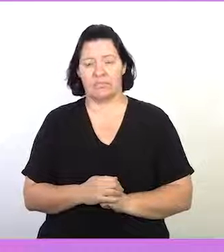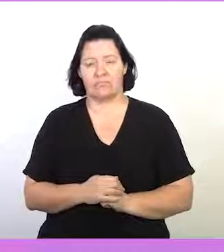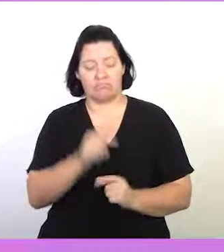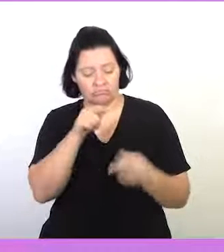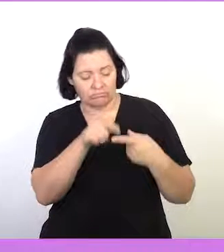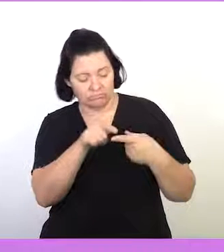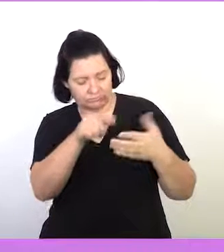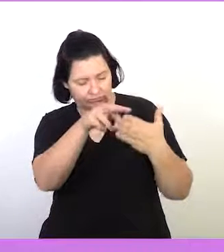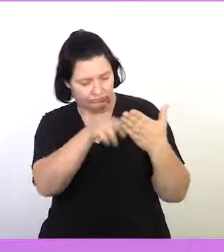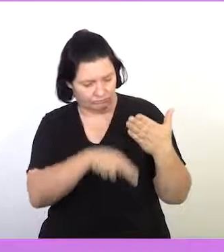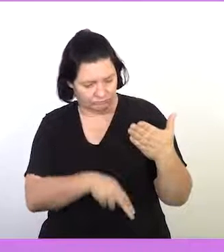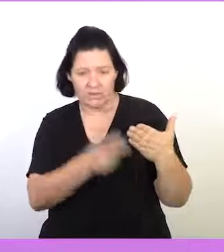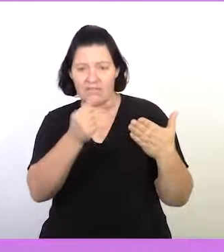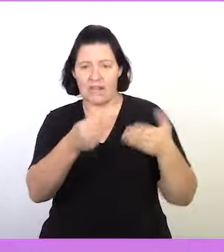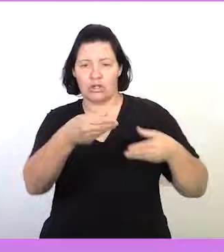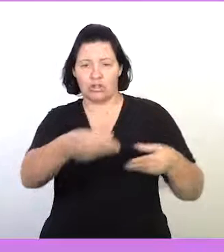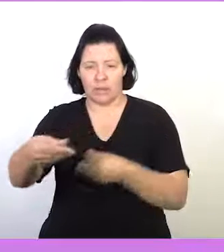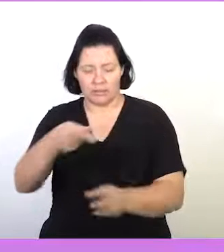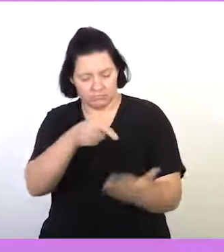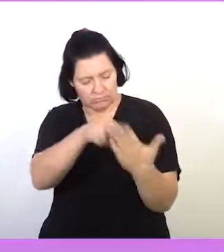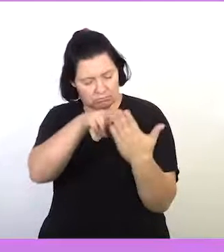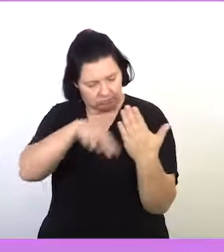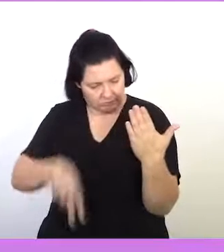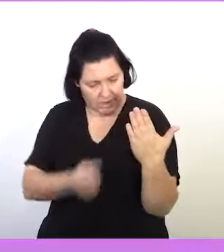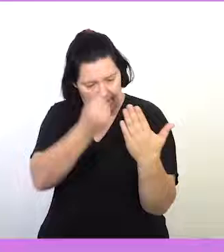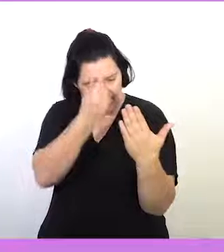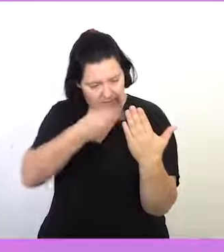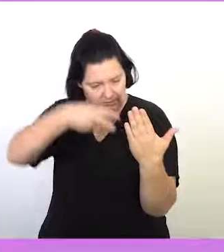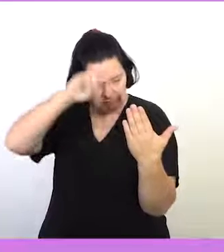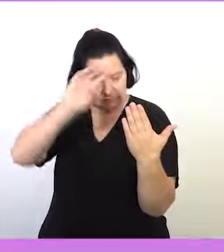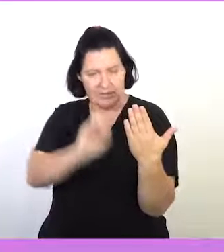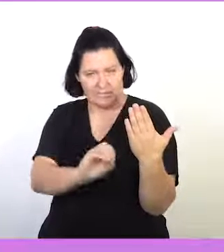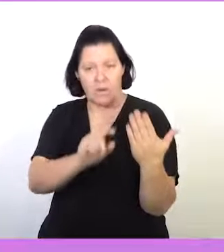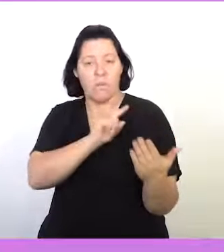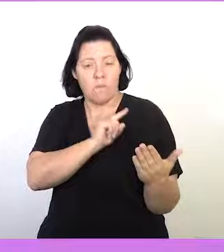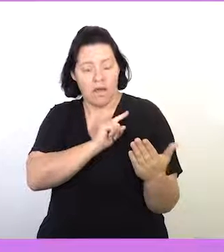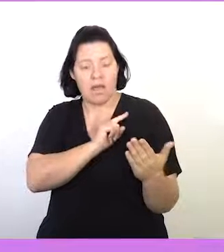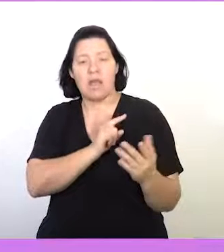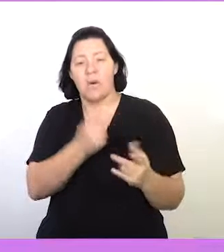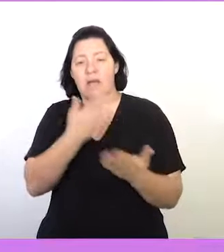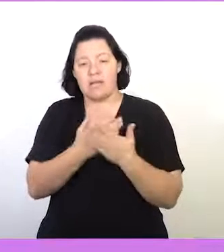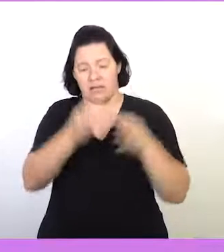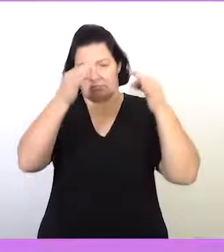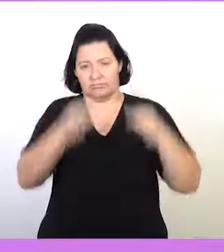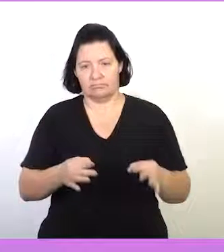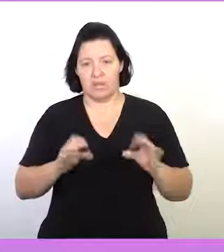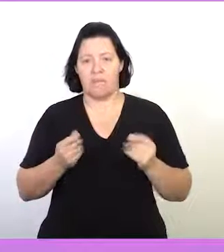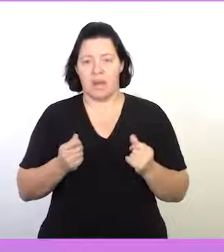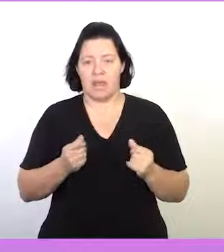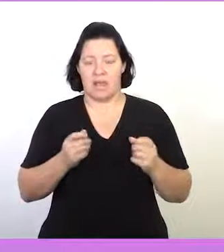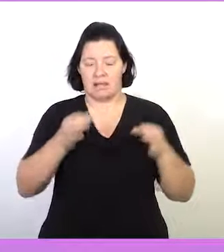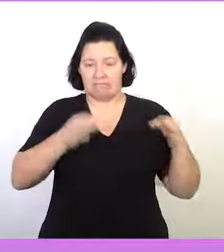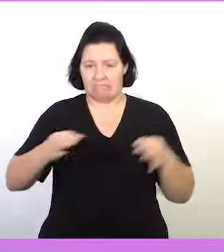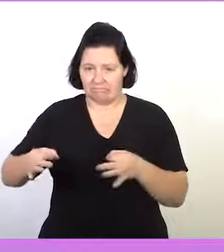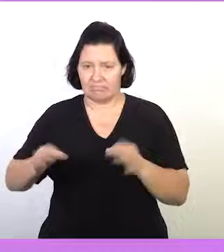Interpreting and understanding financial documents is an important life skill as it enables us to make sound financial decisions.